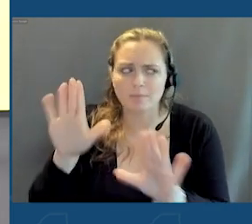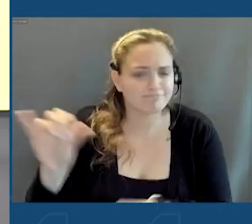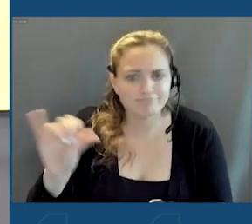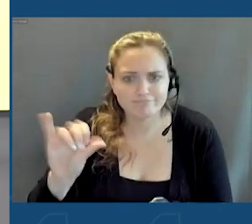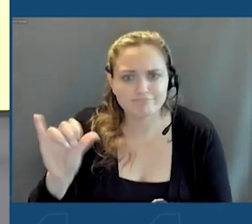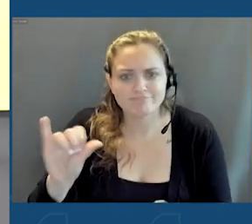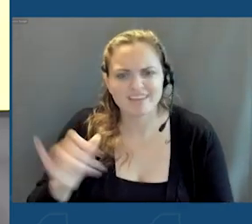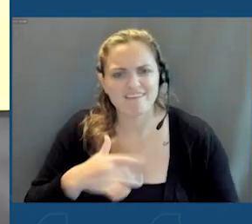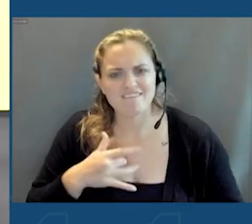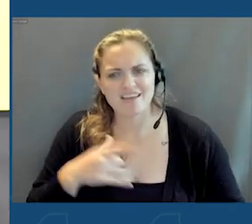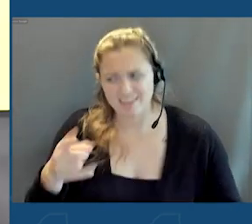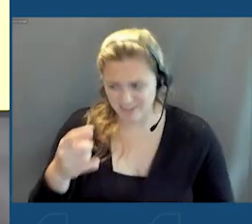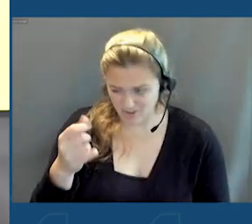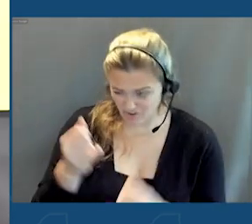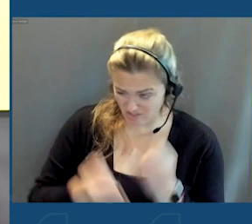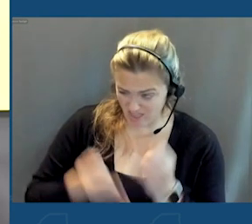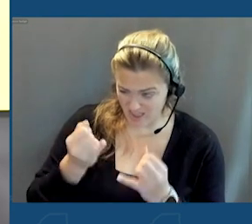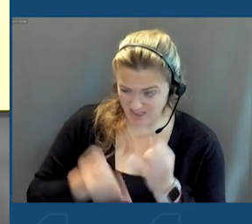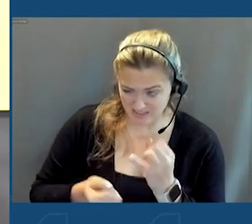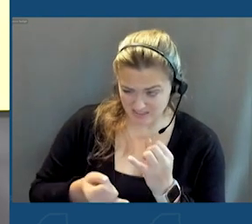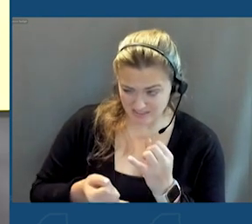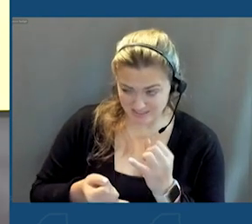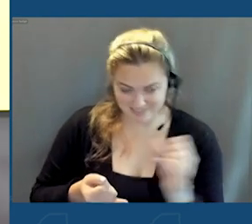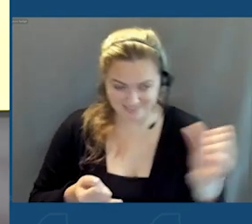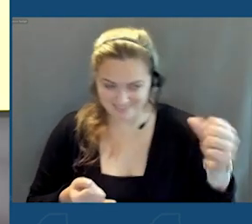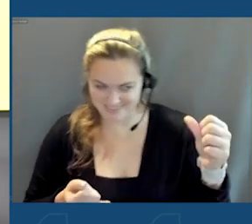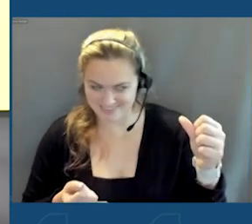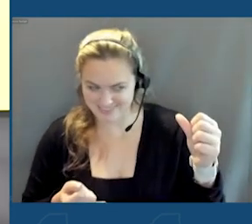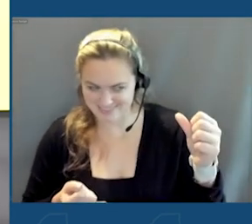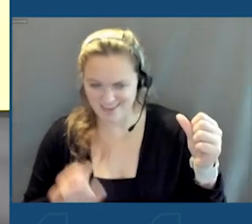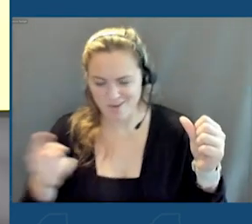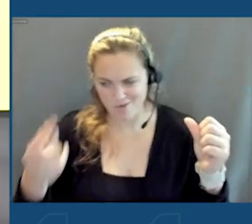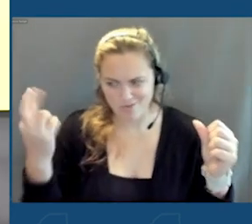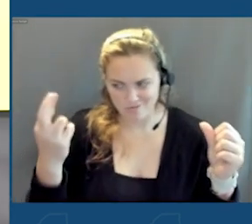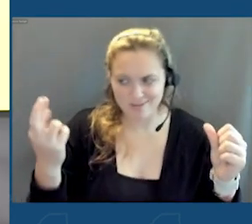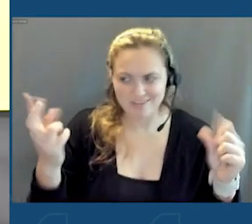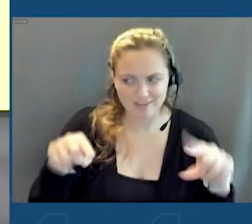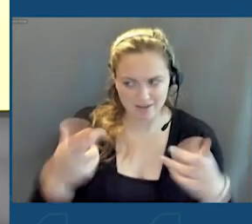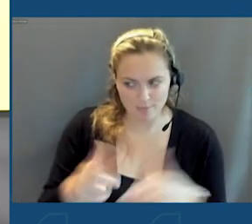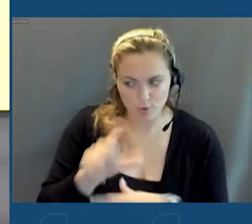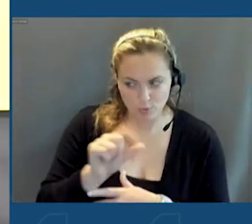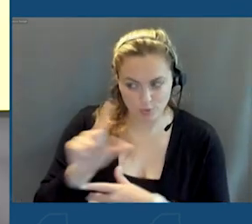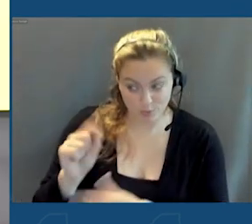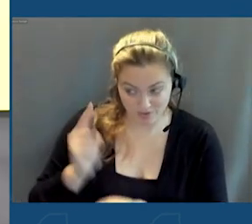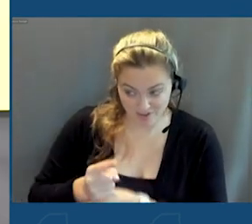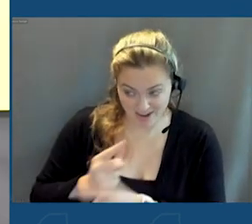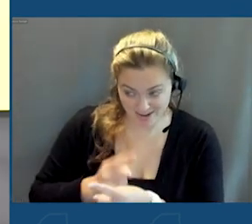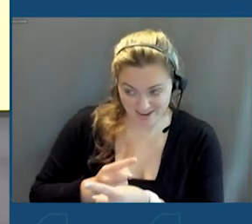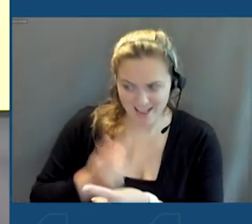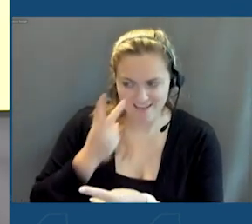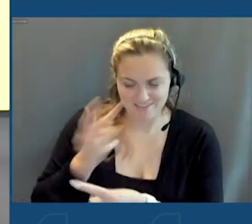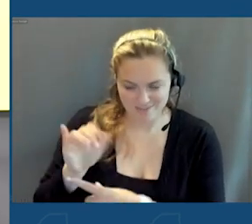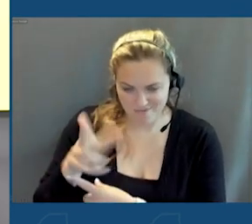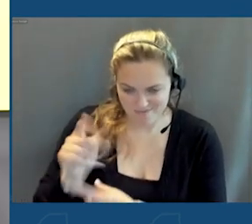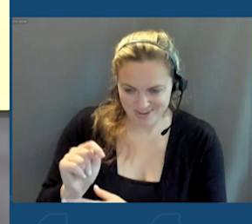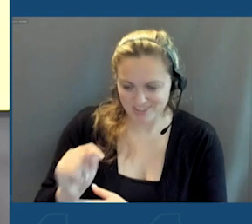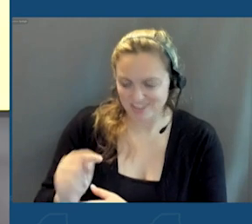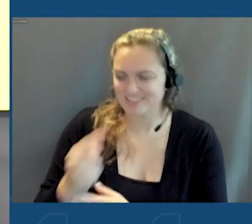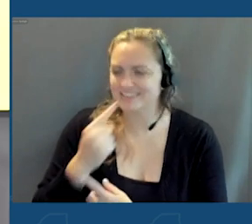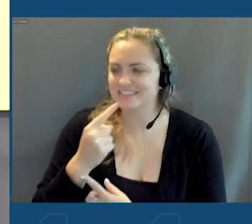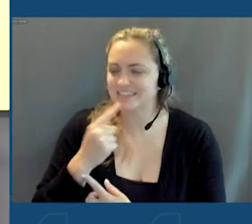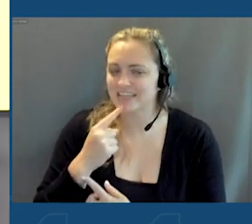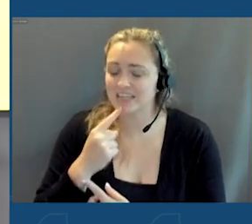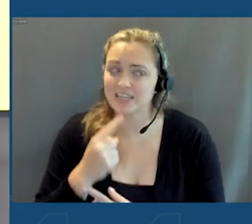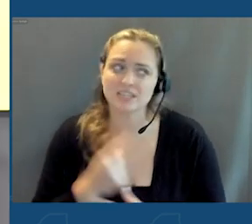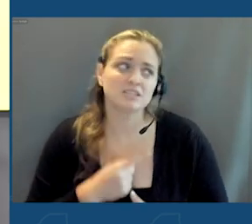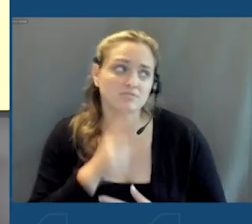feel like this is your last? Yes. Okay. Well, you are the reason I came out here in 2020. I saw Bridget, and she says, This is